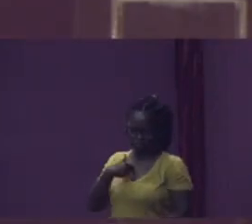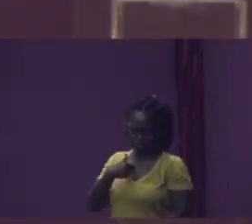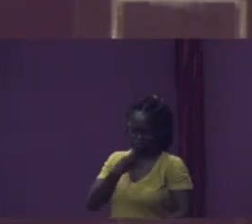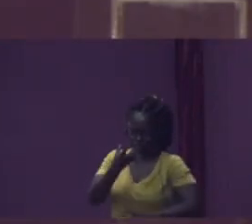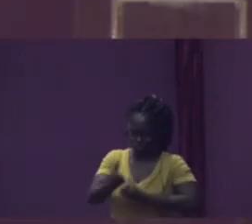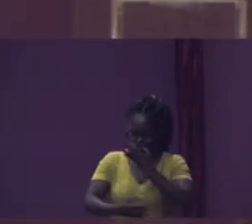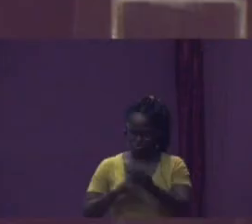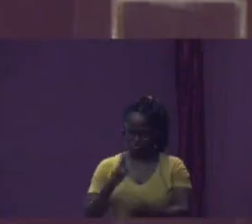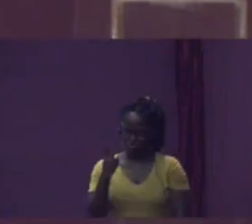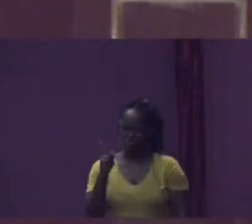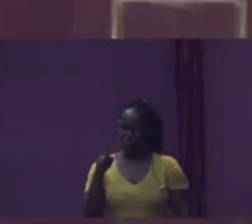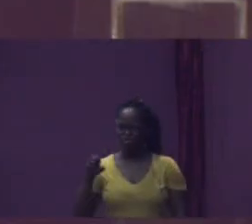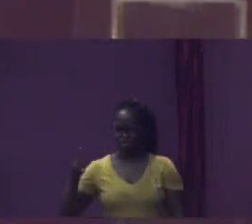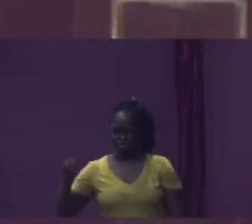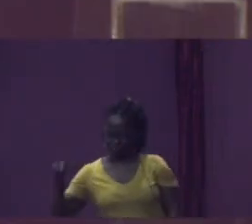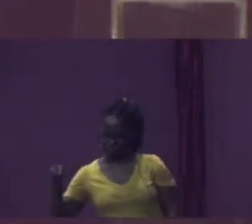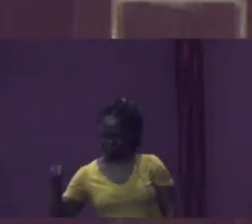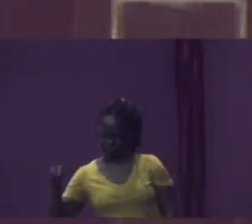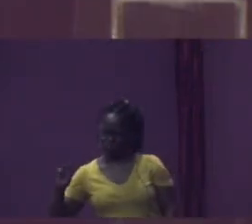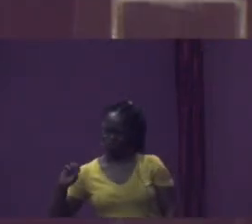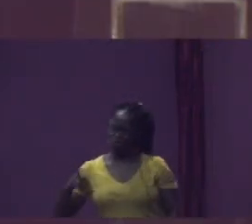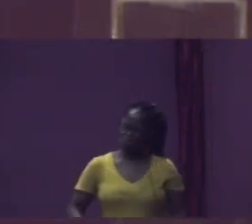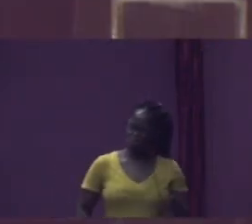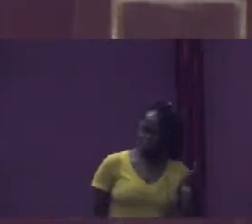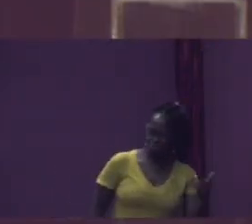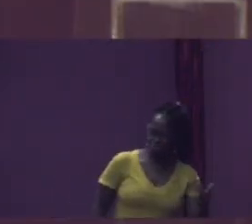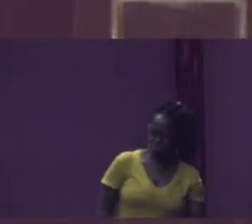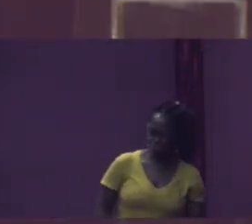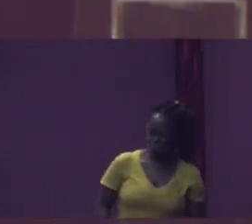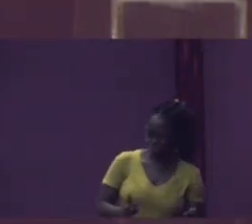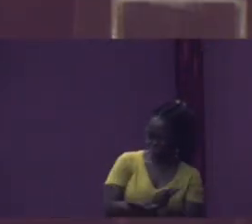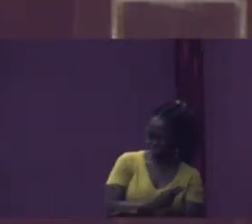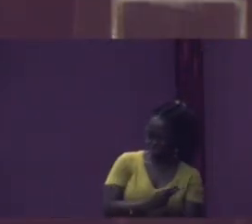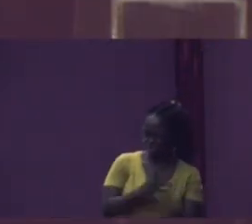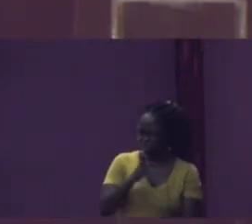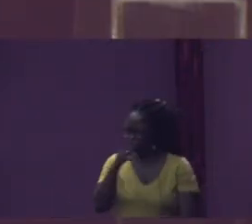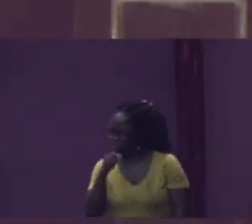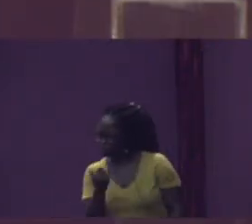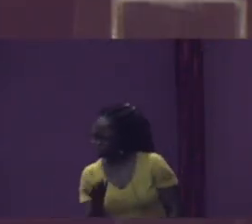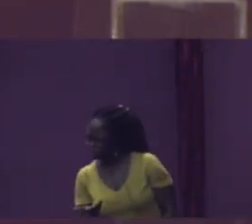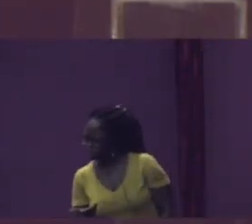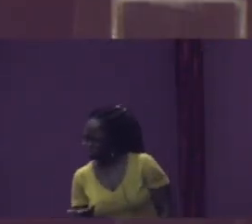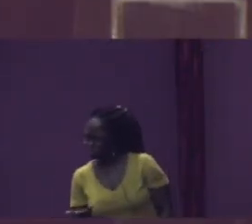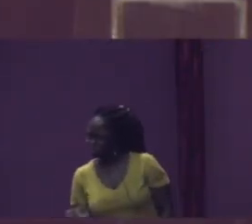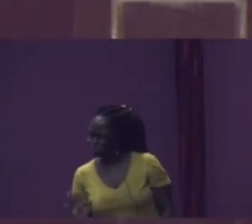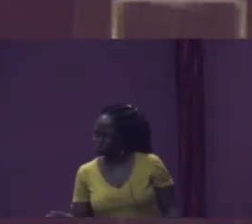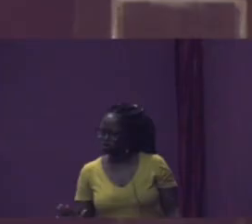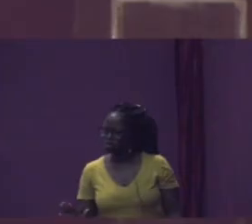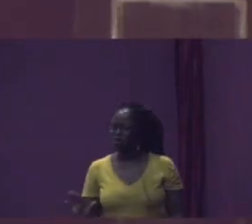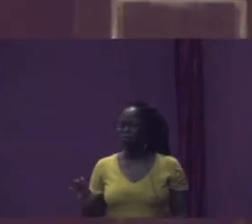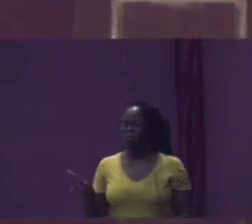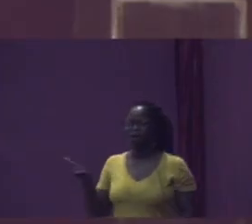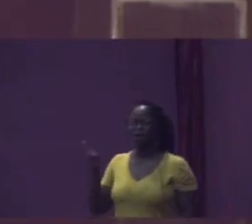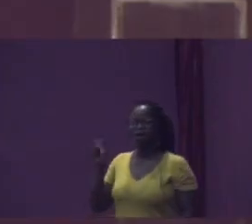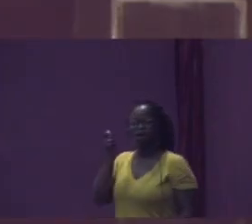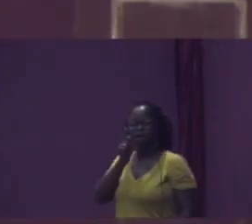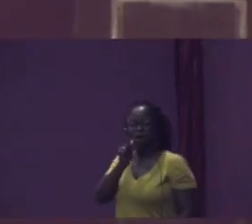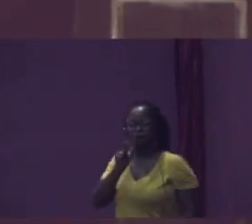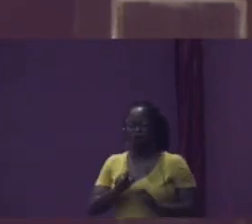she had a complication, she almost died, we saved her life, right? But she did everything right. She attended antenatal